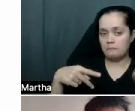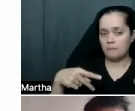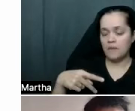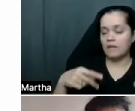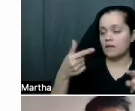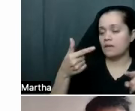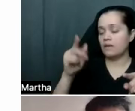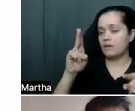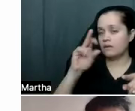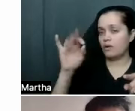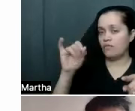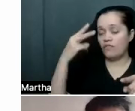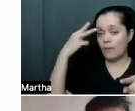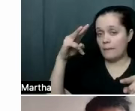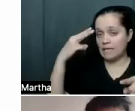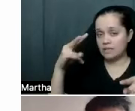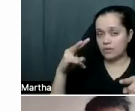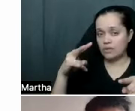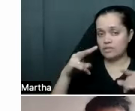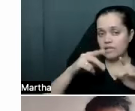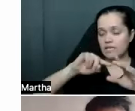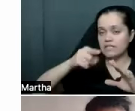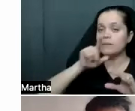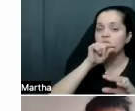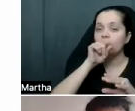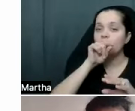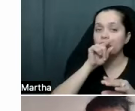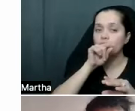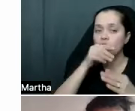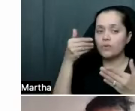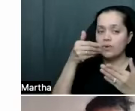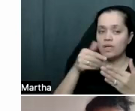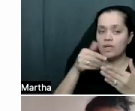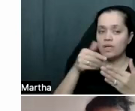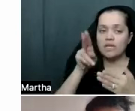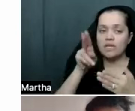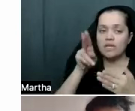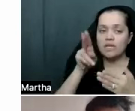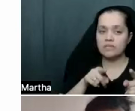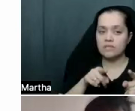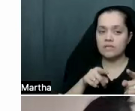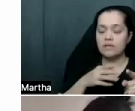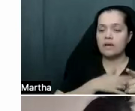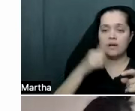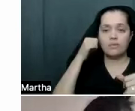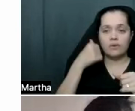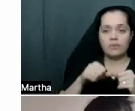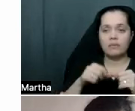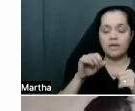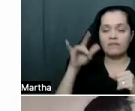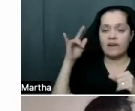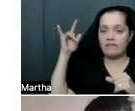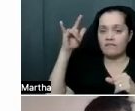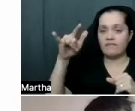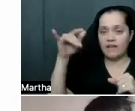Gulf of Mexico, there's like a little shape of a bird right by Houston. So I'm gonna remember if